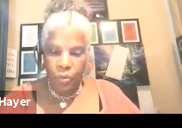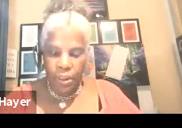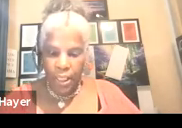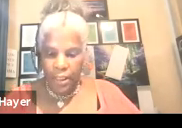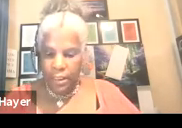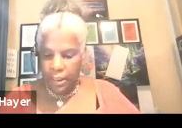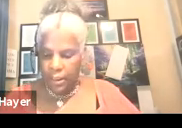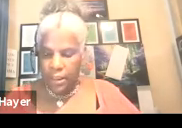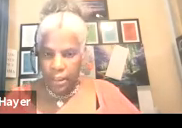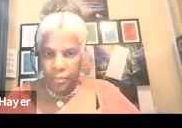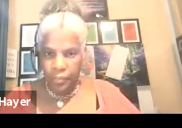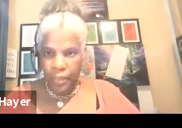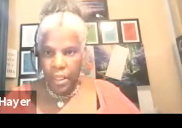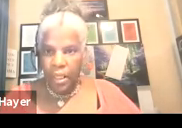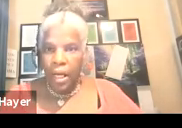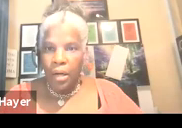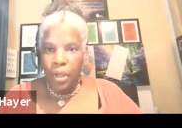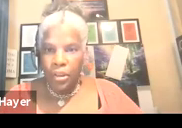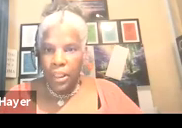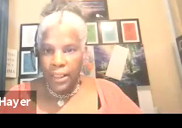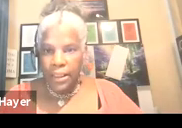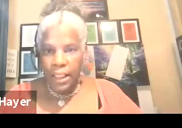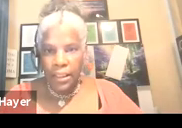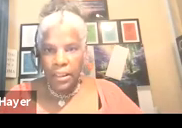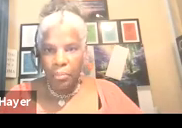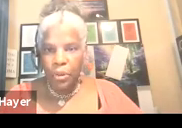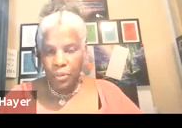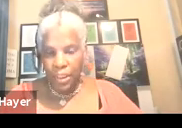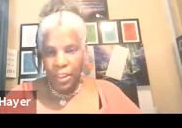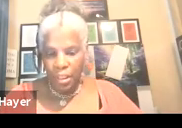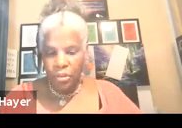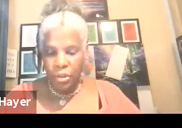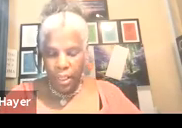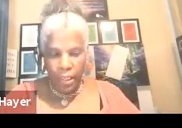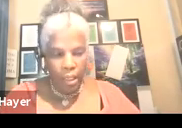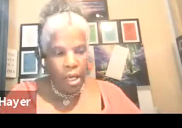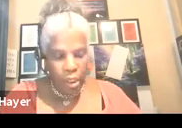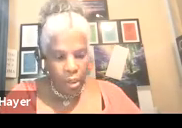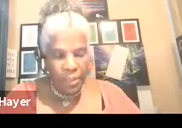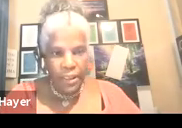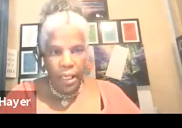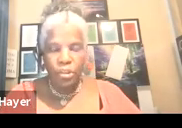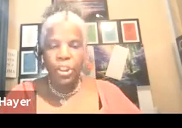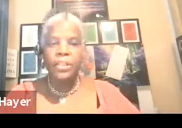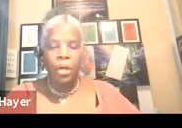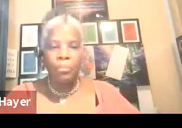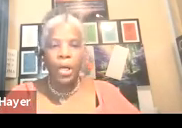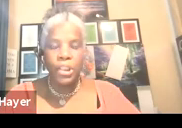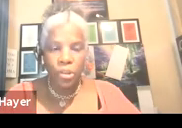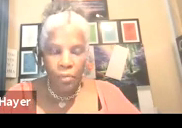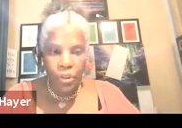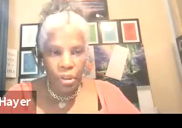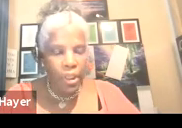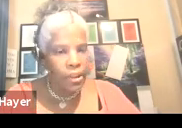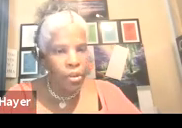Task Force at the CDC. I would also like to take this opportunity to thank Carmen Sanchez, our